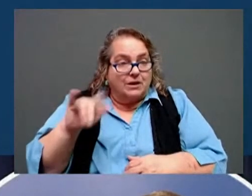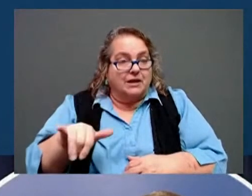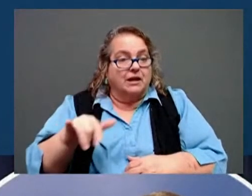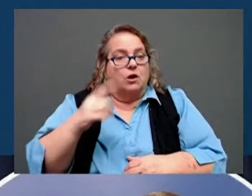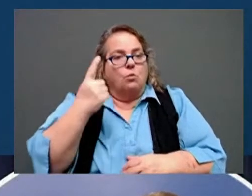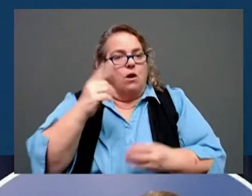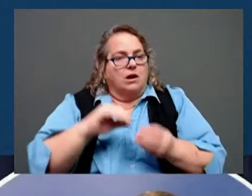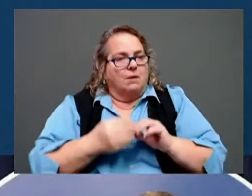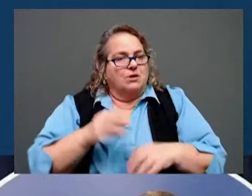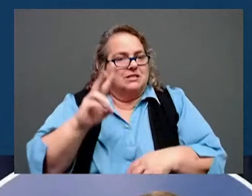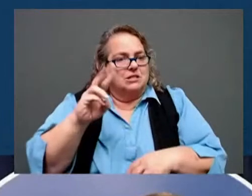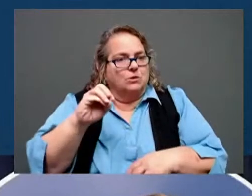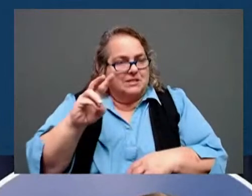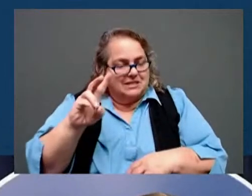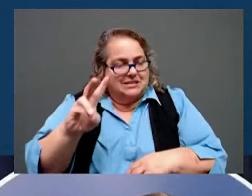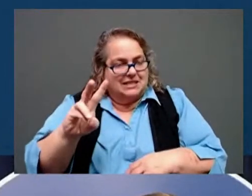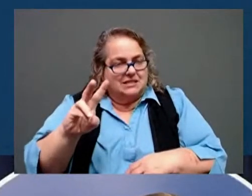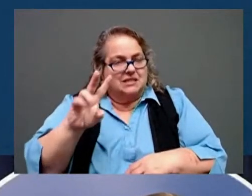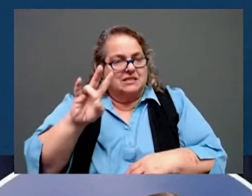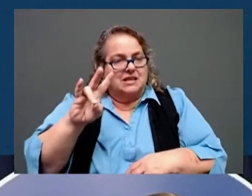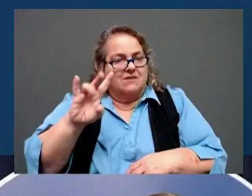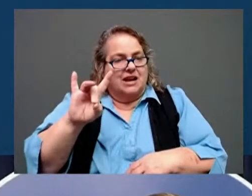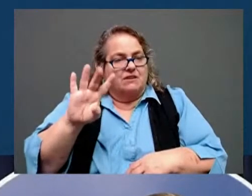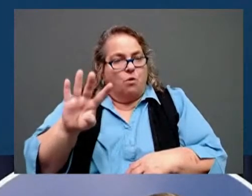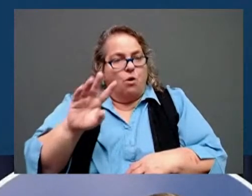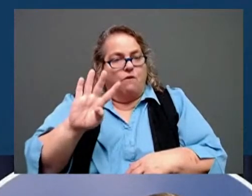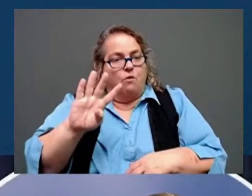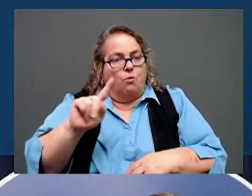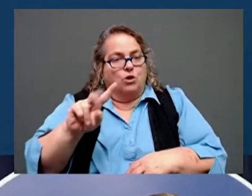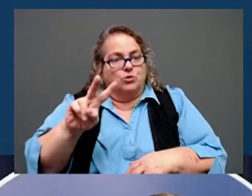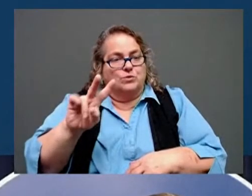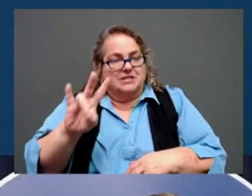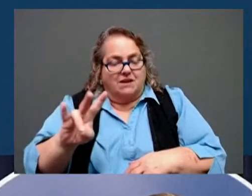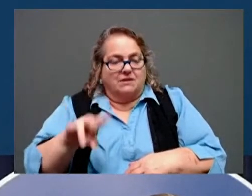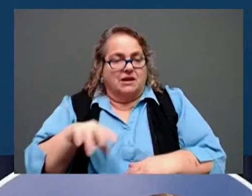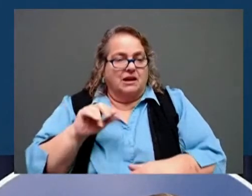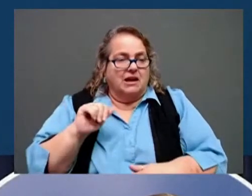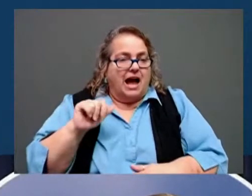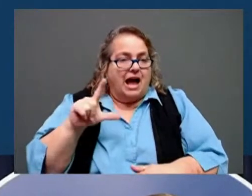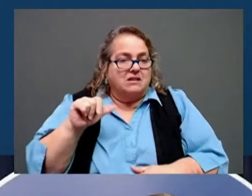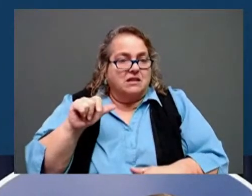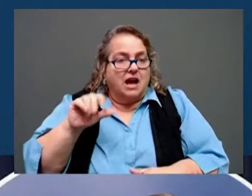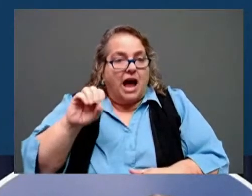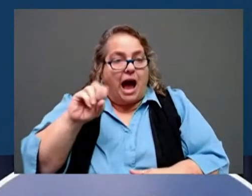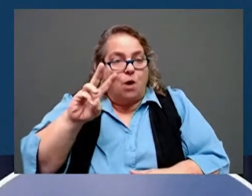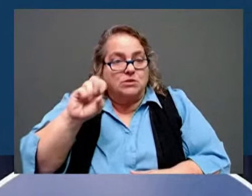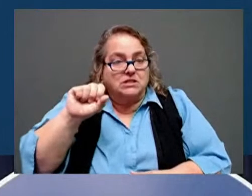606-784-4127. That is if your loved one are in those counties. Owsley, Jackson, and Lee,